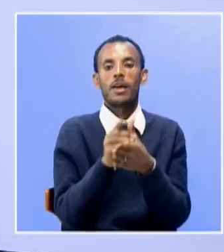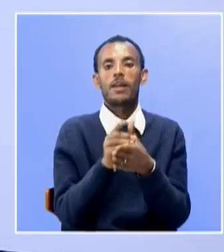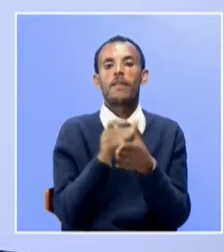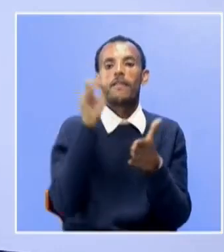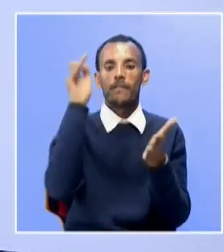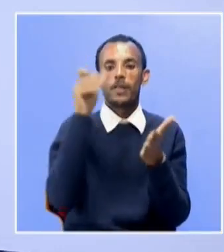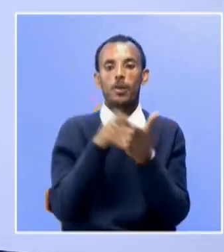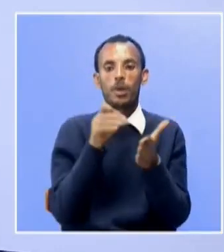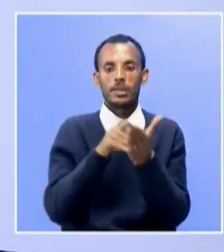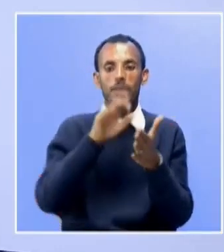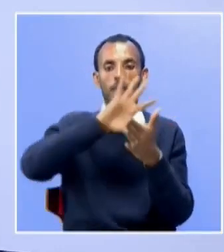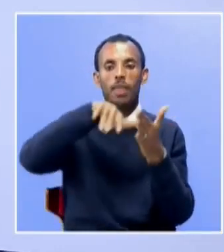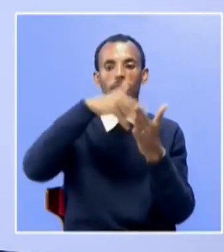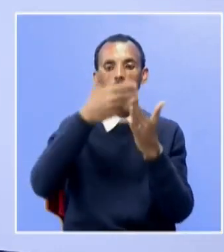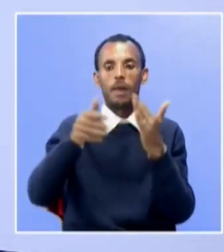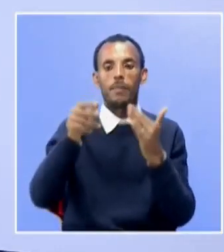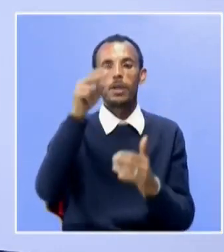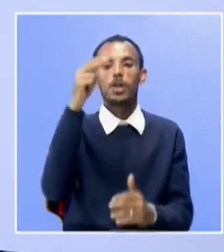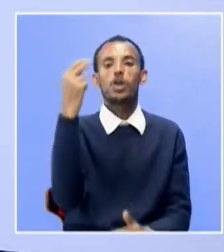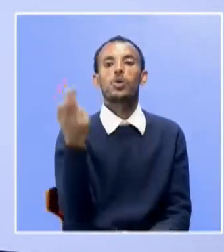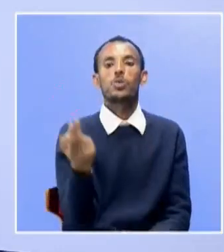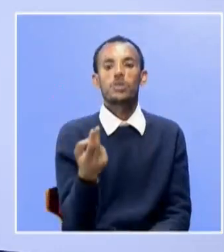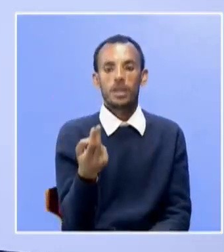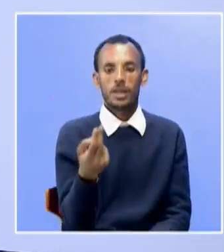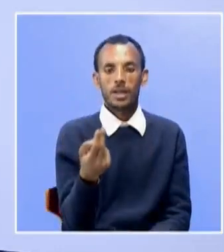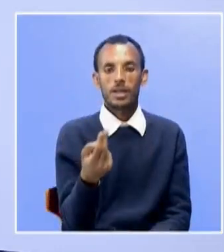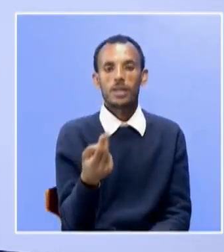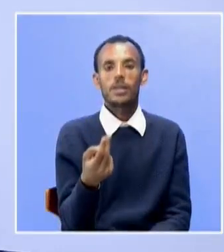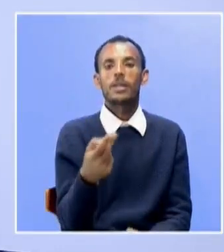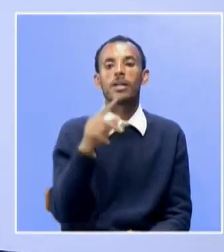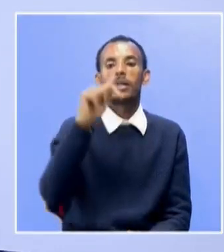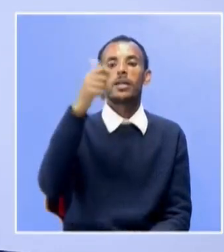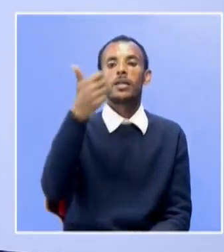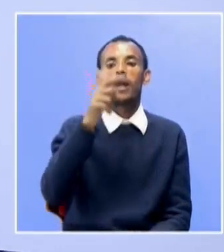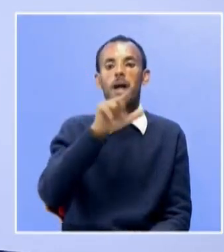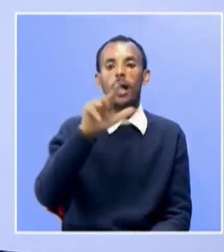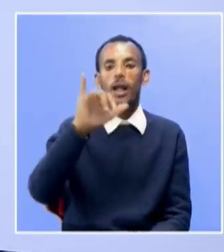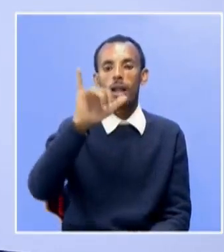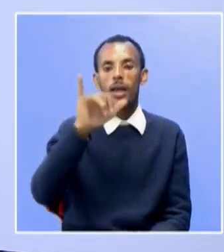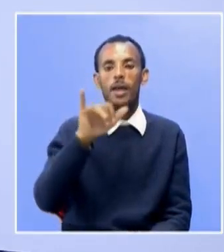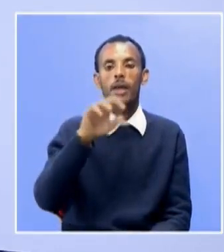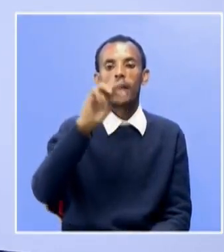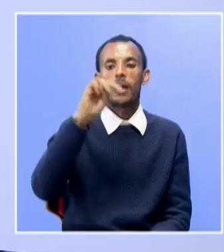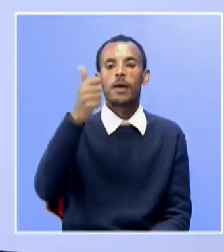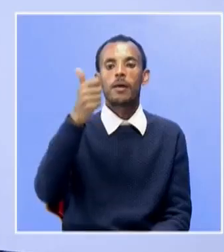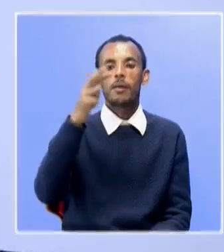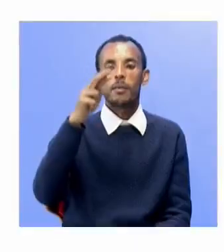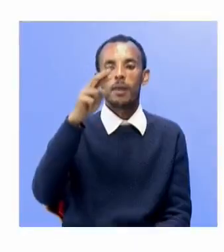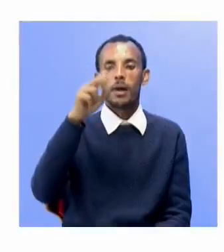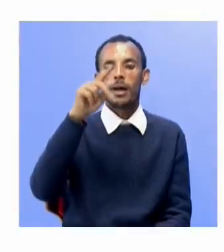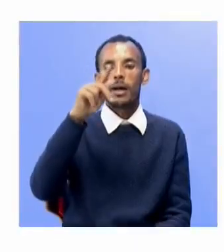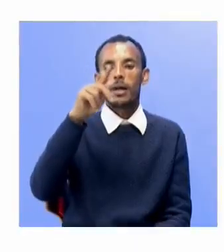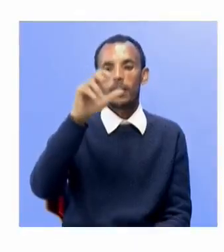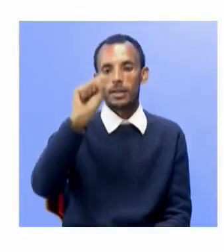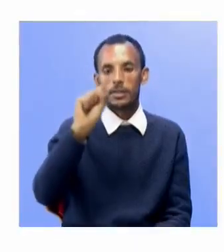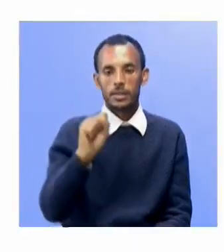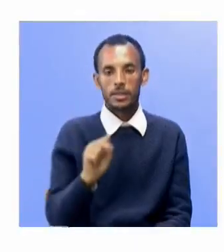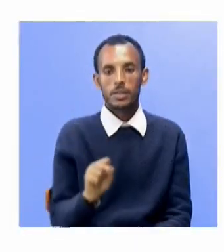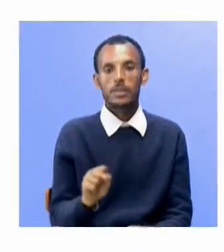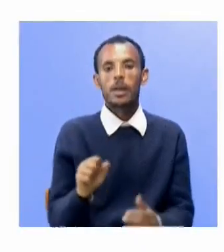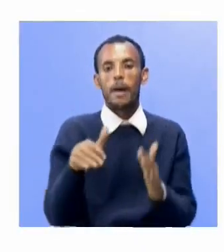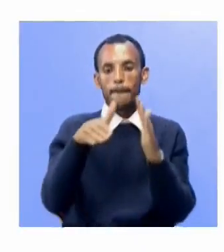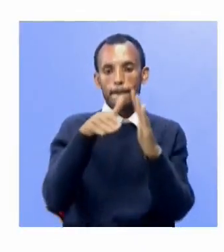frequency table using tally marks. So the question is, present